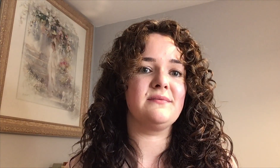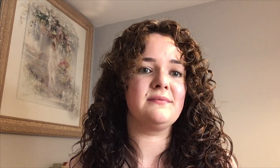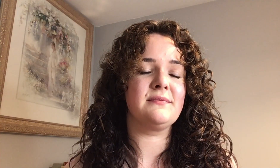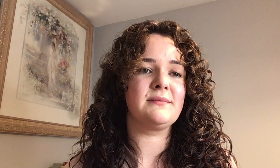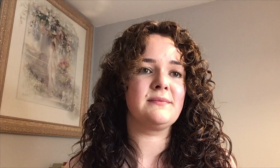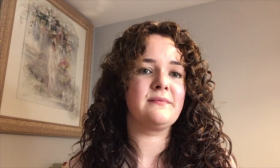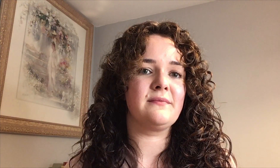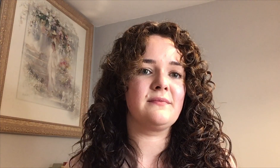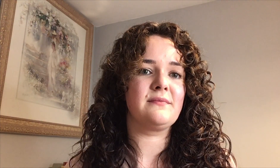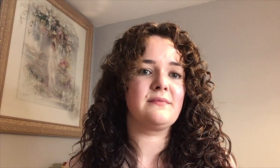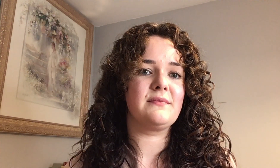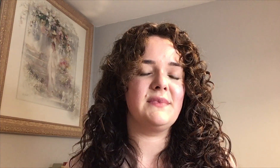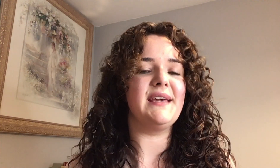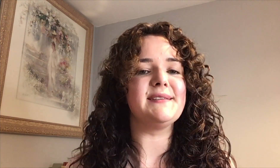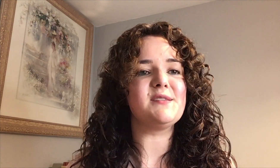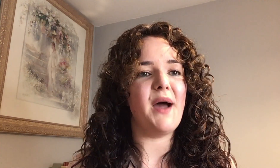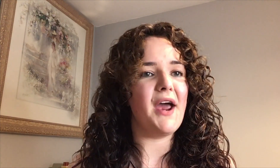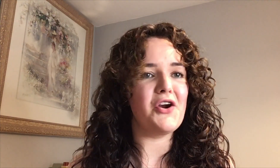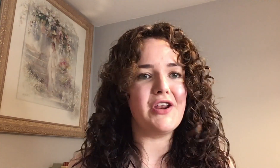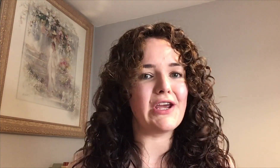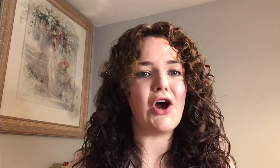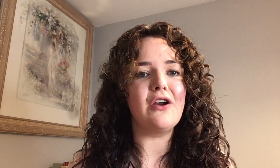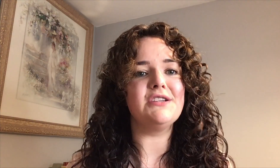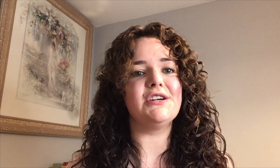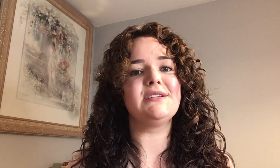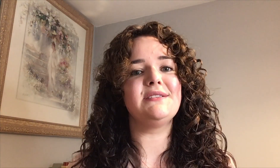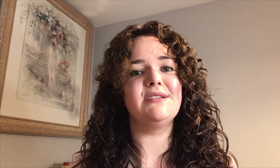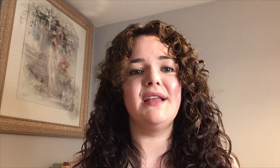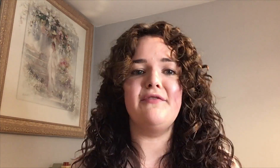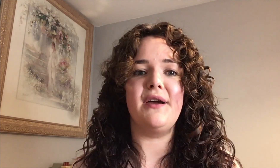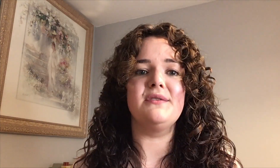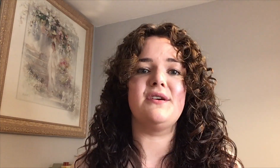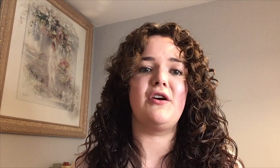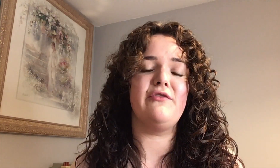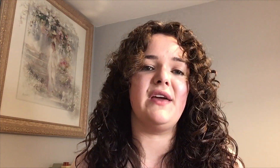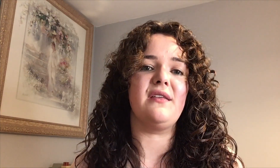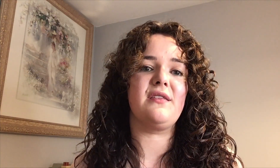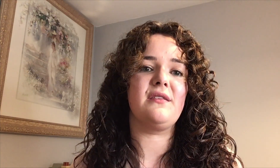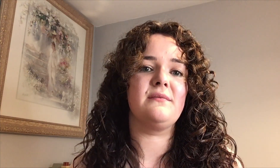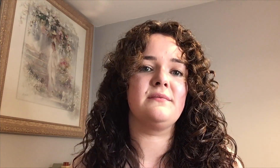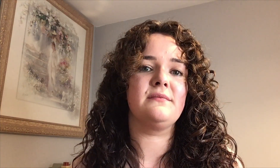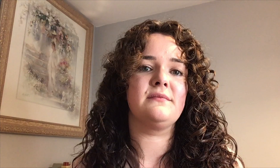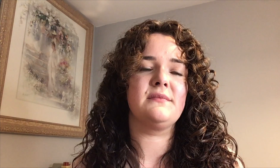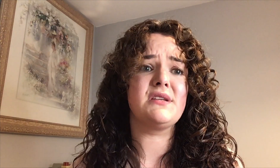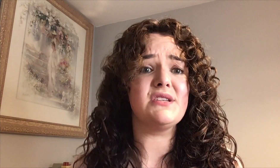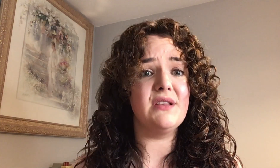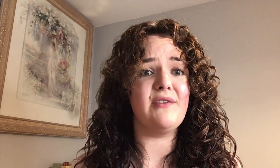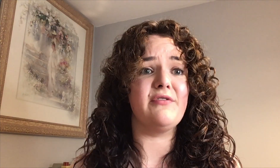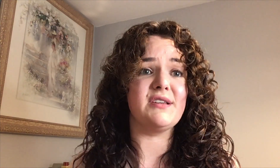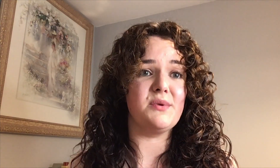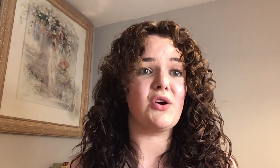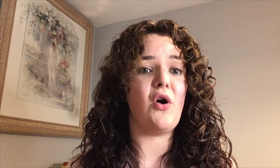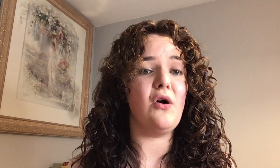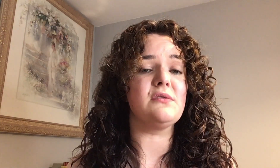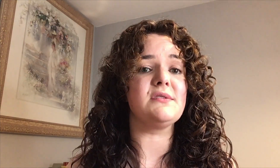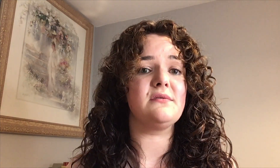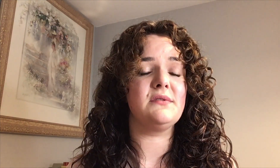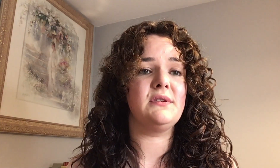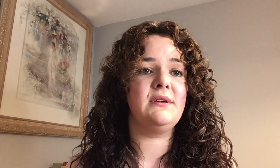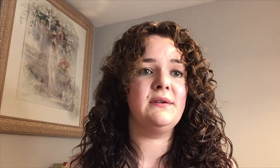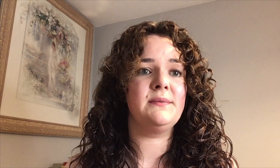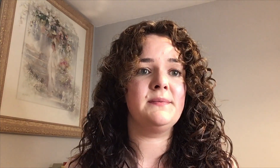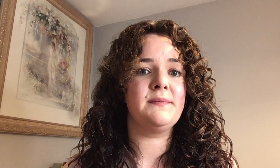others. They inspire and encourage us to live out our faith, to live as we are